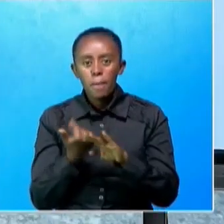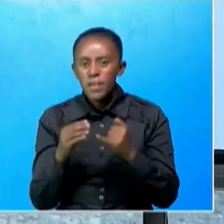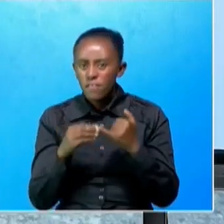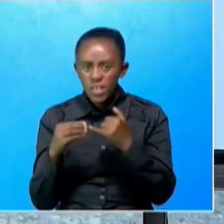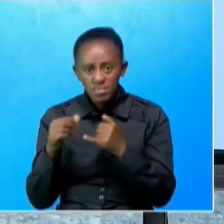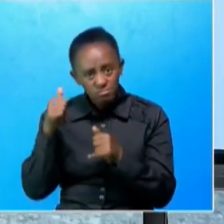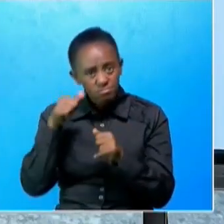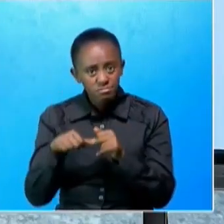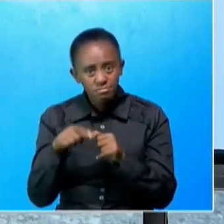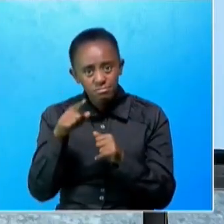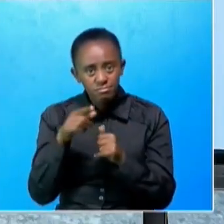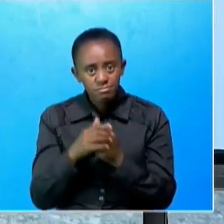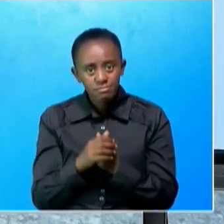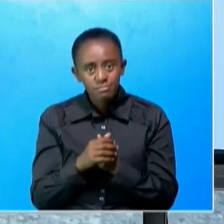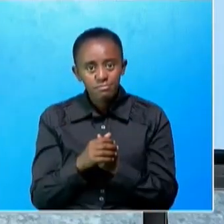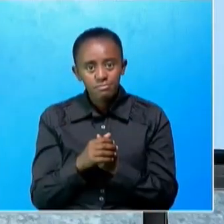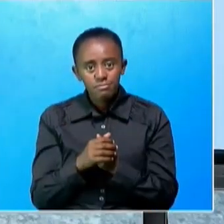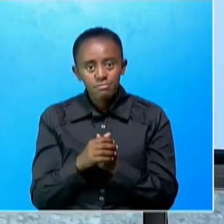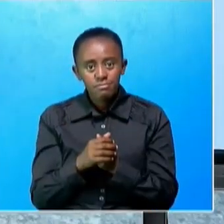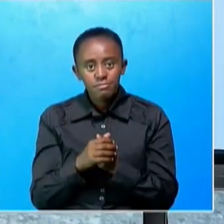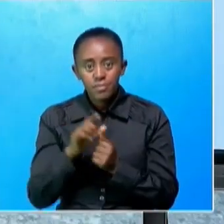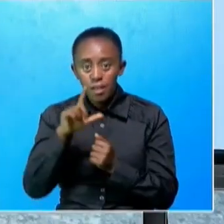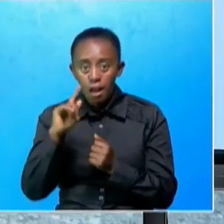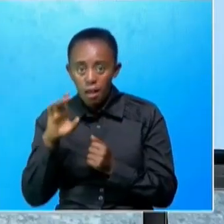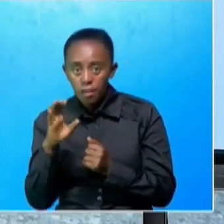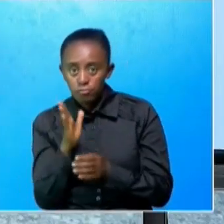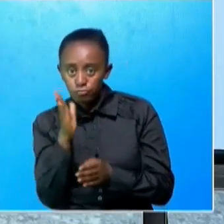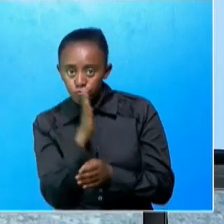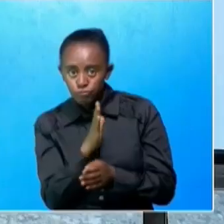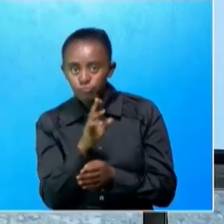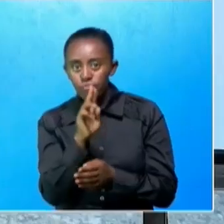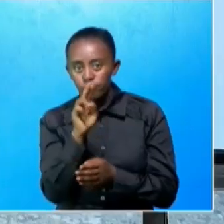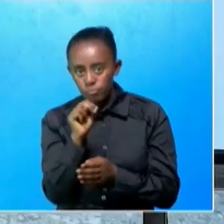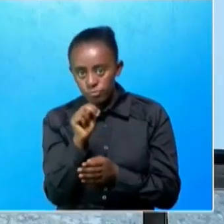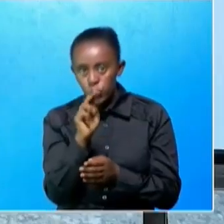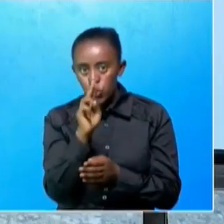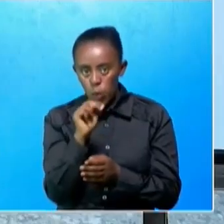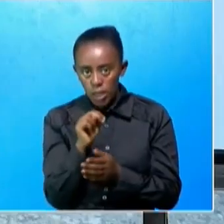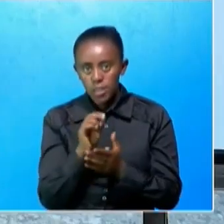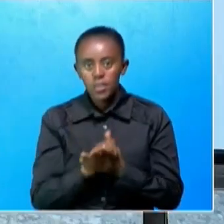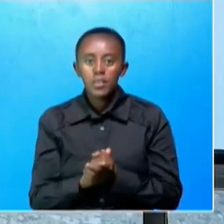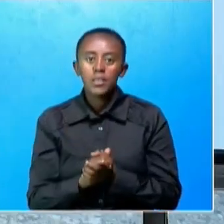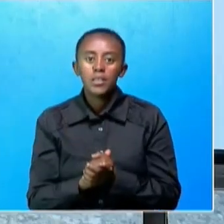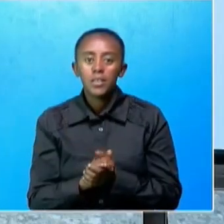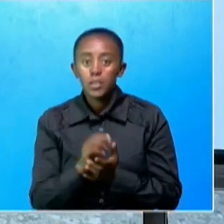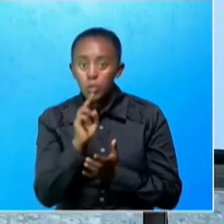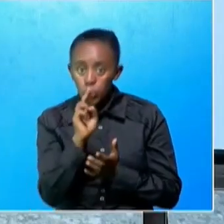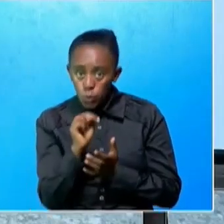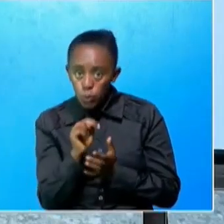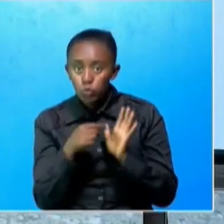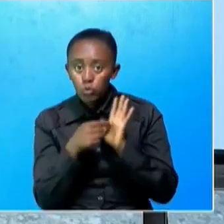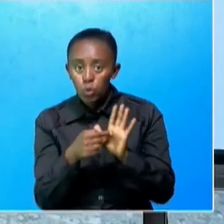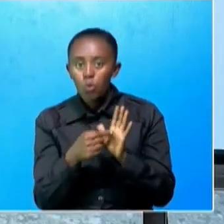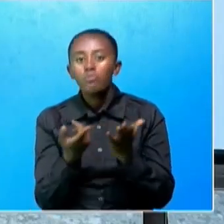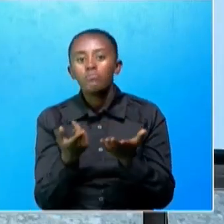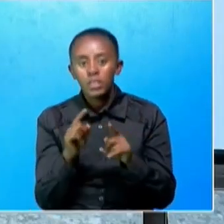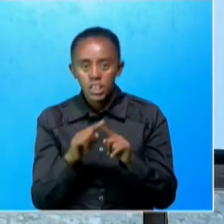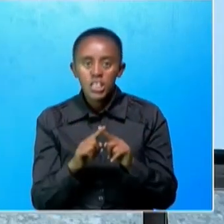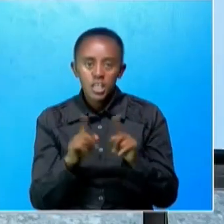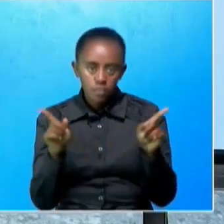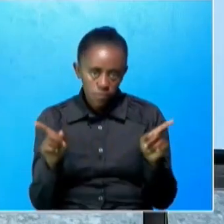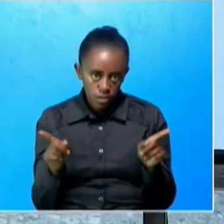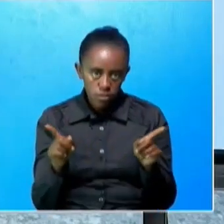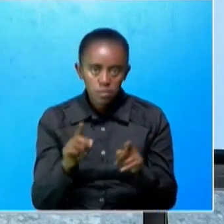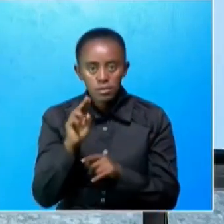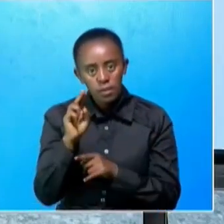remember? Yeah, before the word like, there is what? UN. UN shows that is a difference.